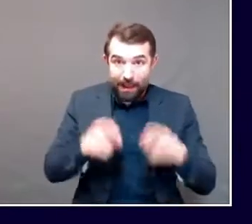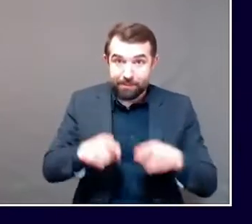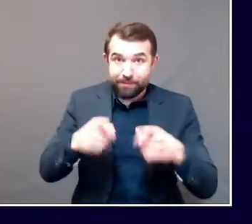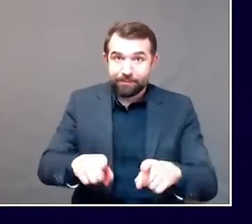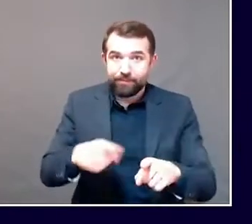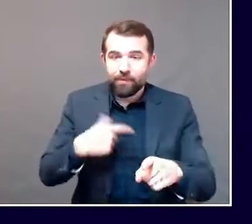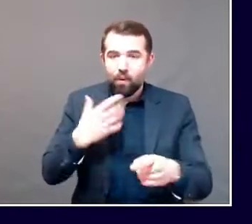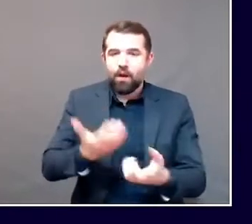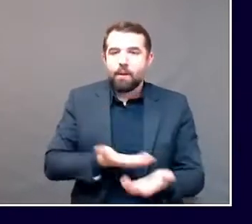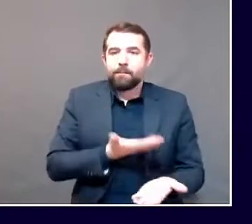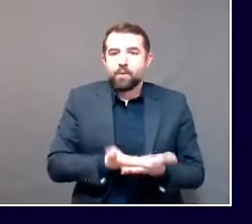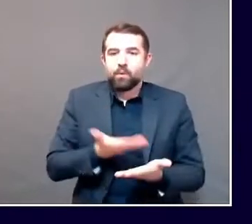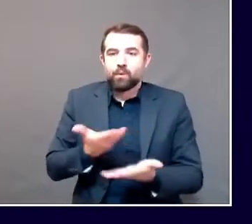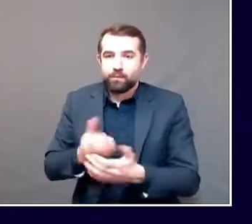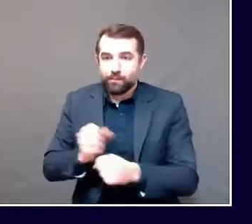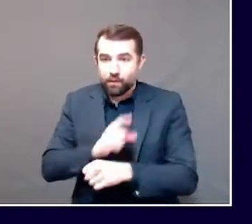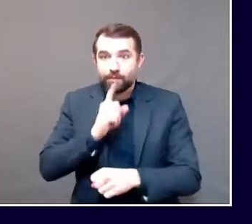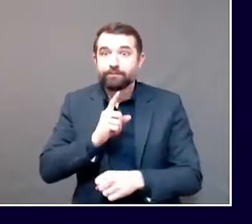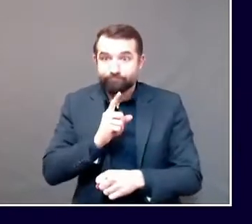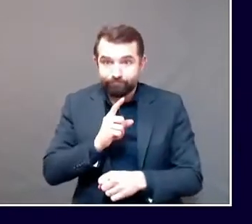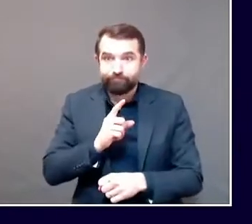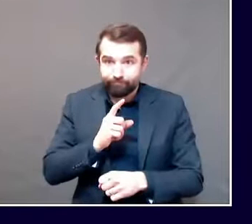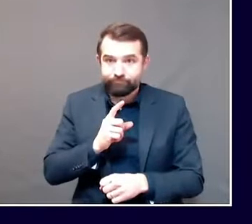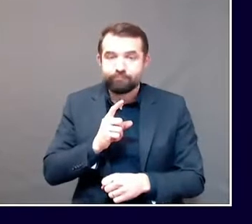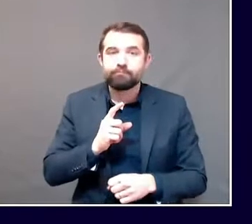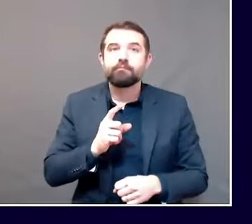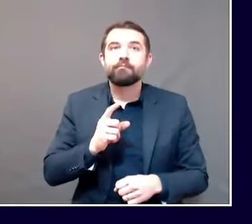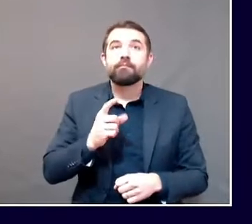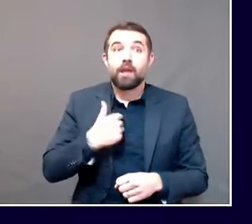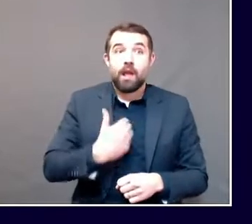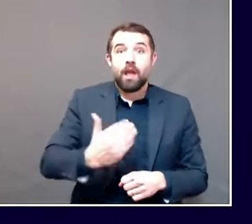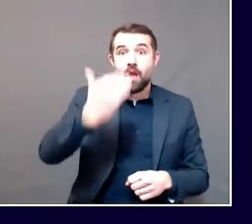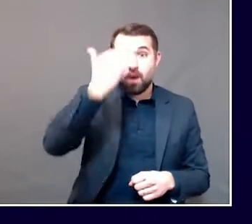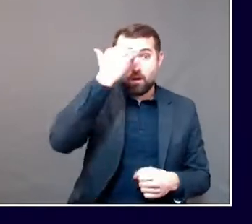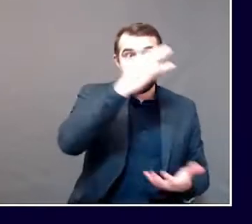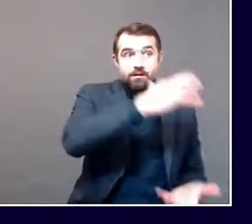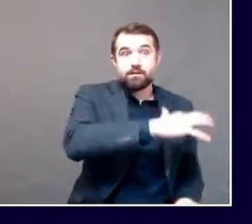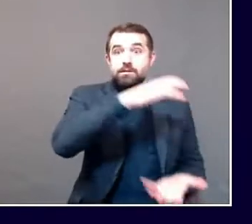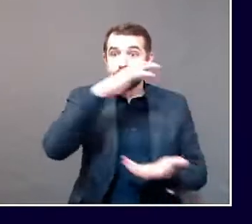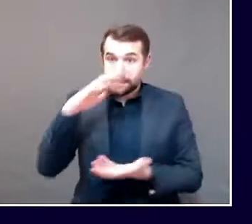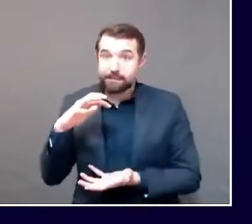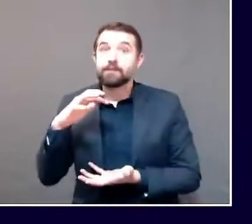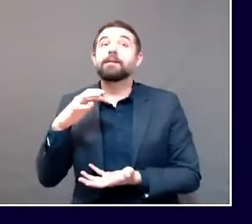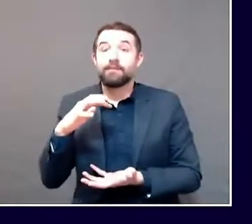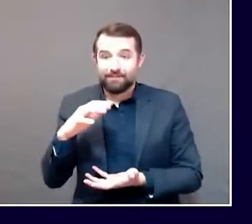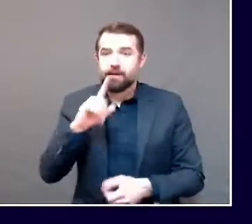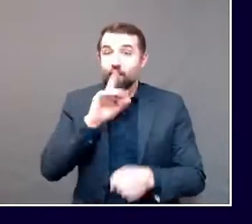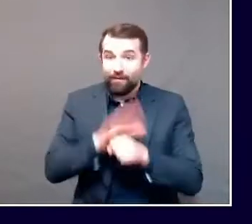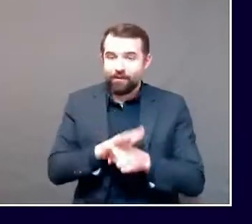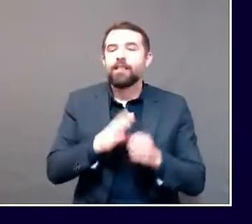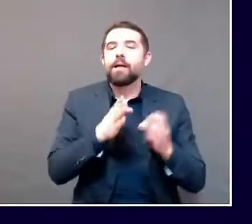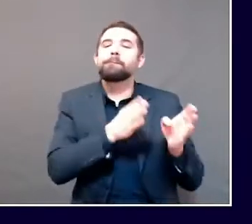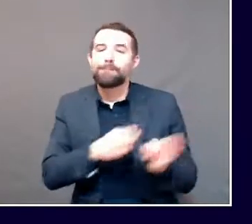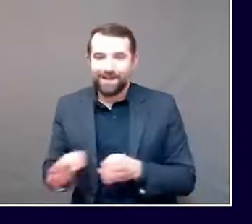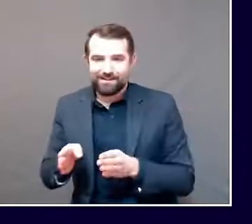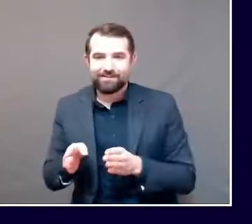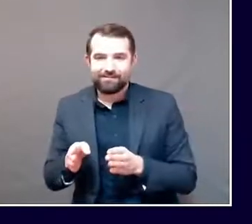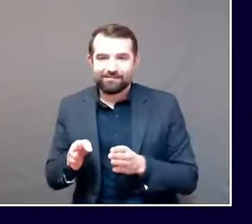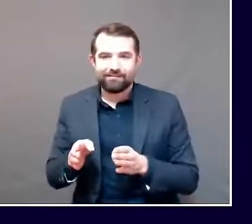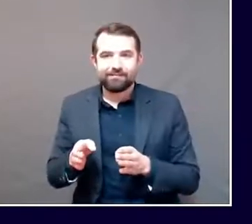what we will get as a state, those plans are just that. They are words on a page without any promise behind